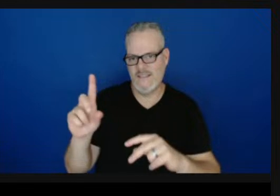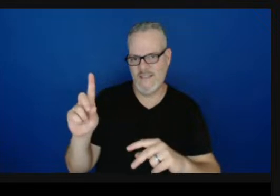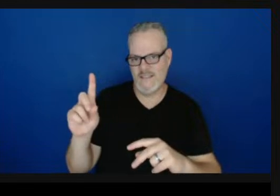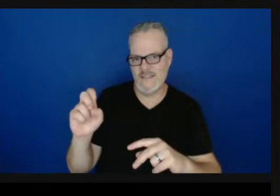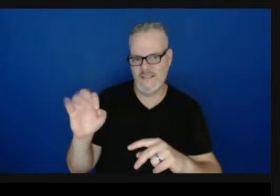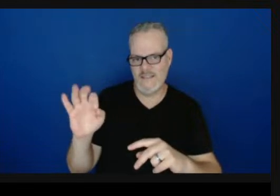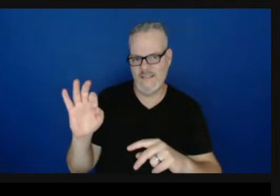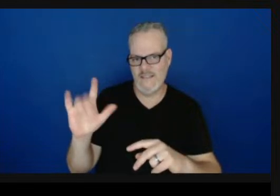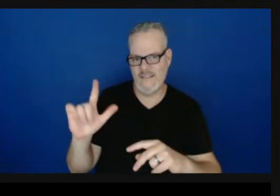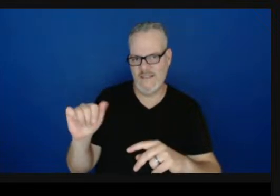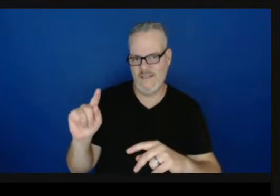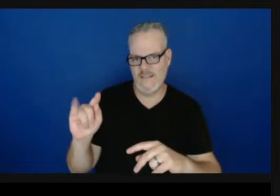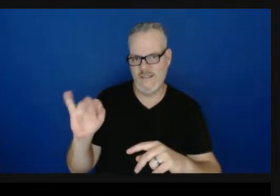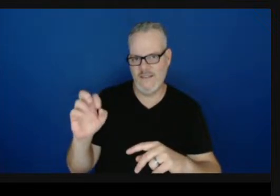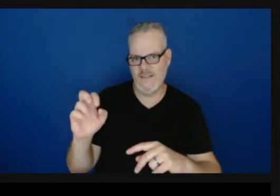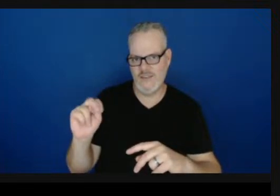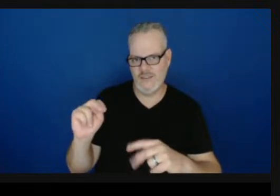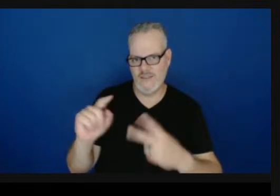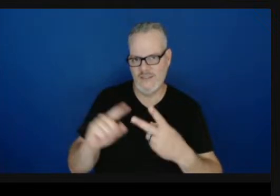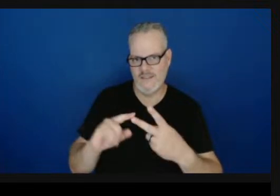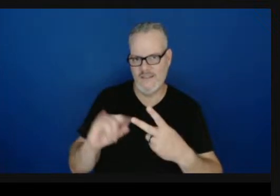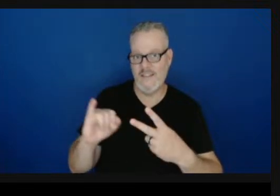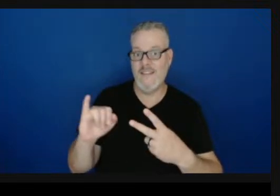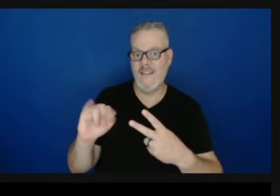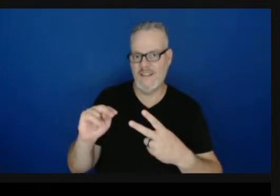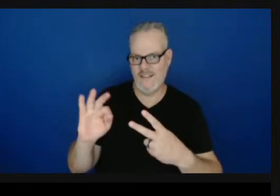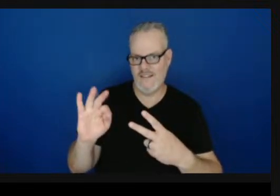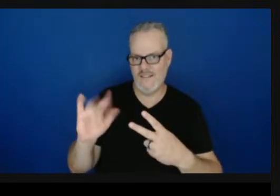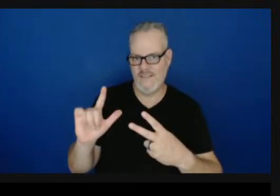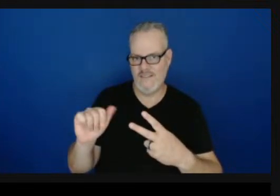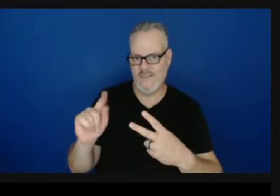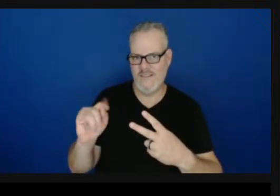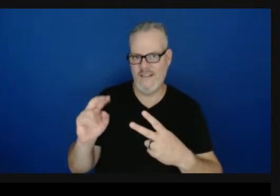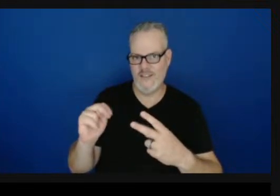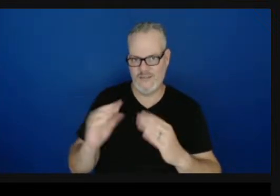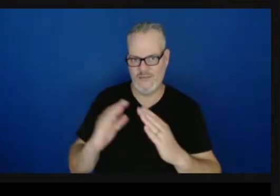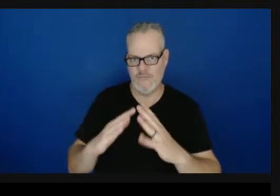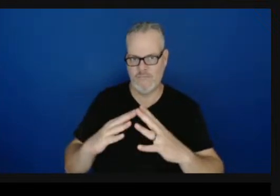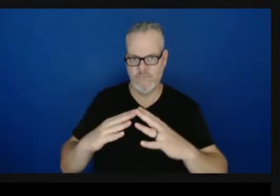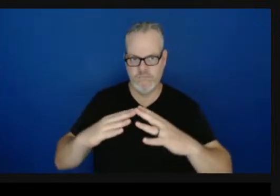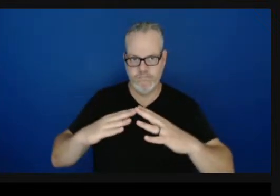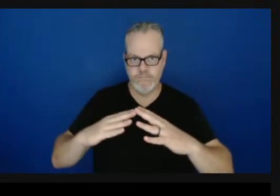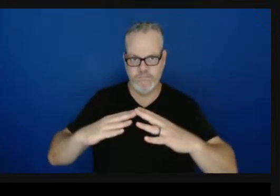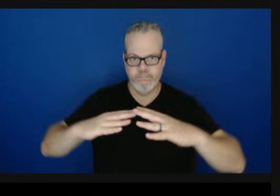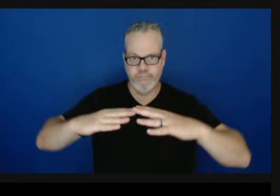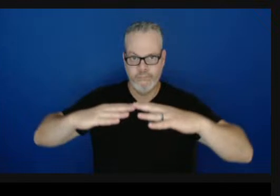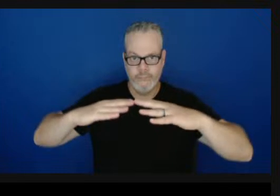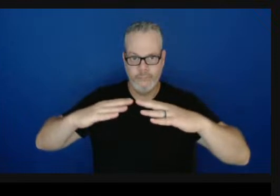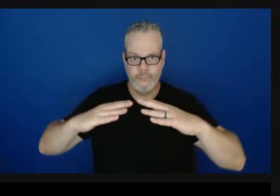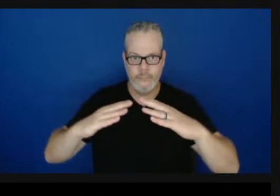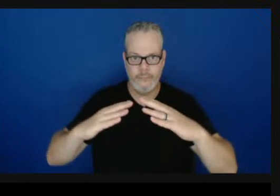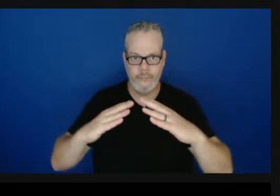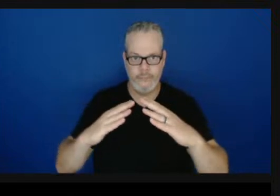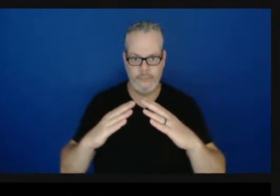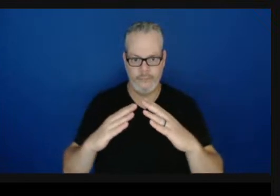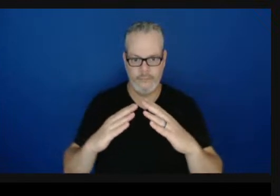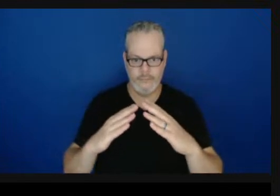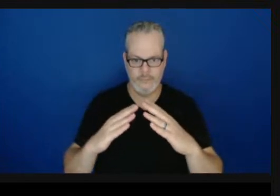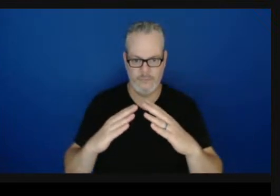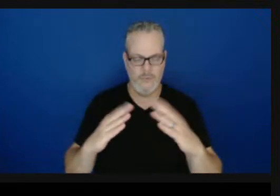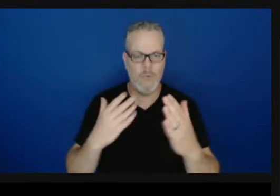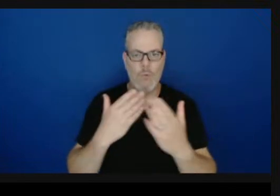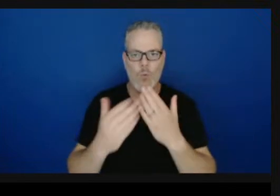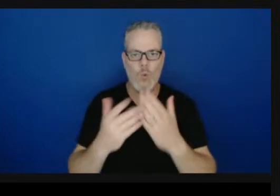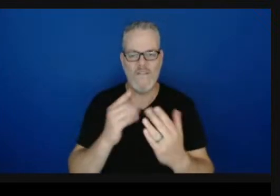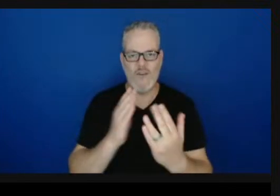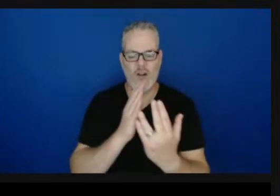the eruption. Before here, we have the reinflation, like whatever flow pathway is interrupted, and magma is